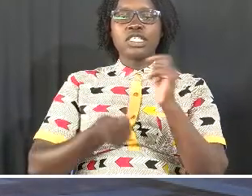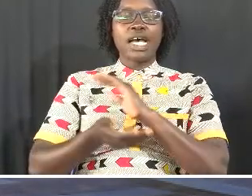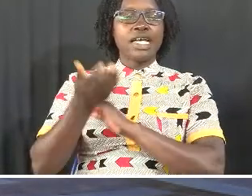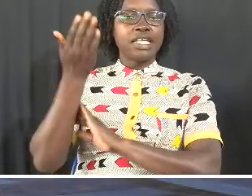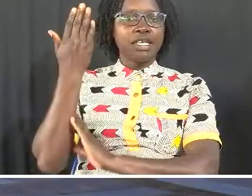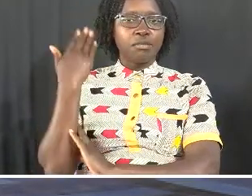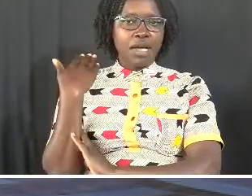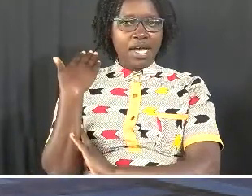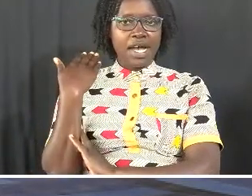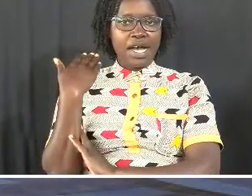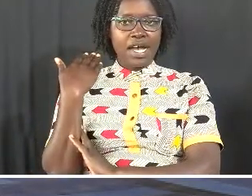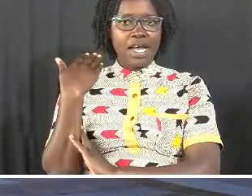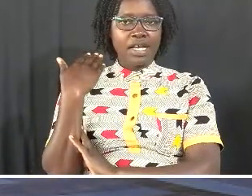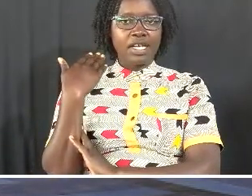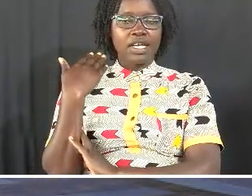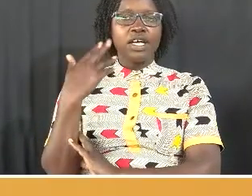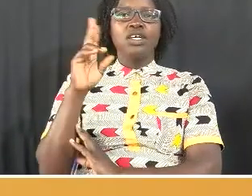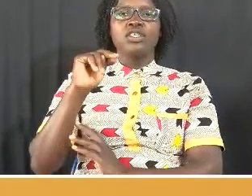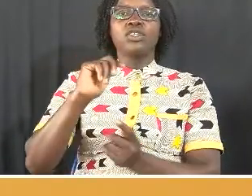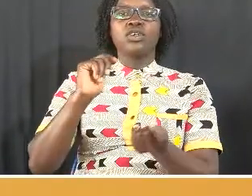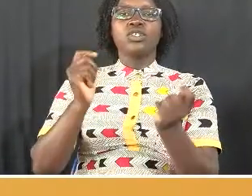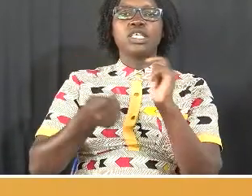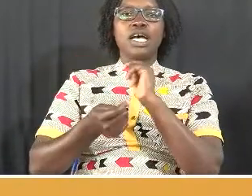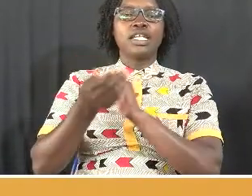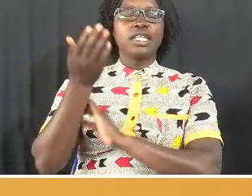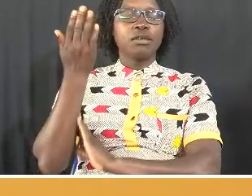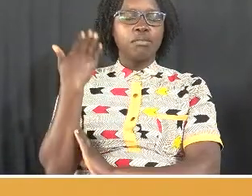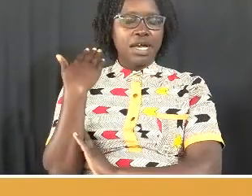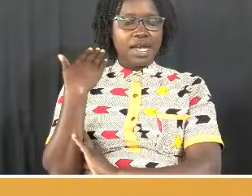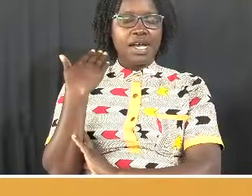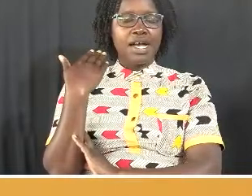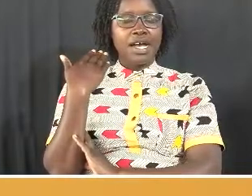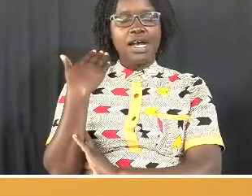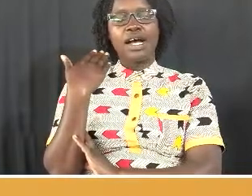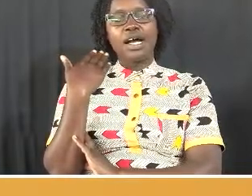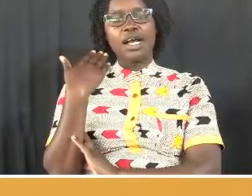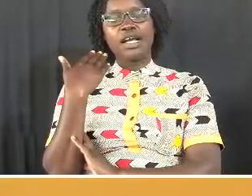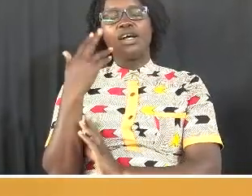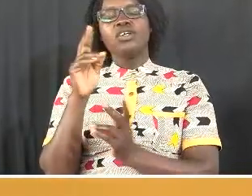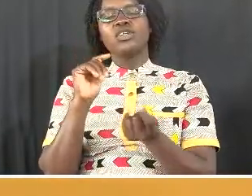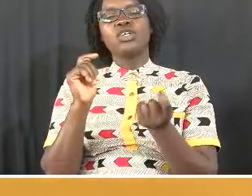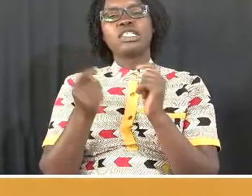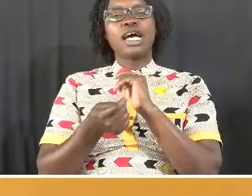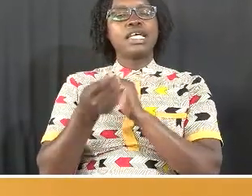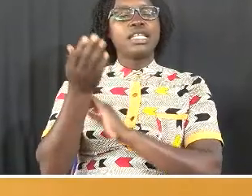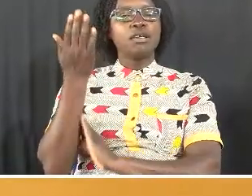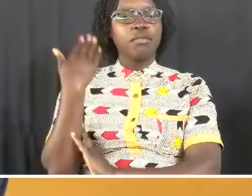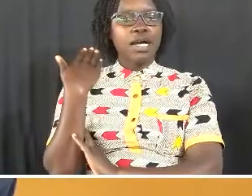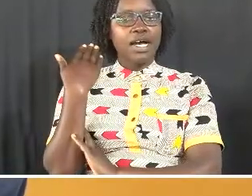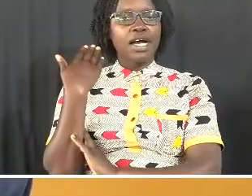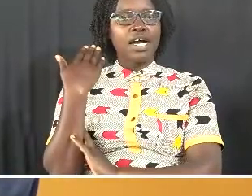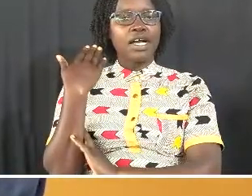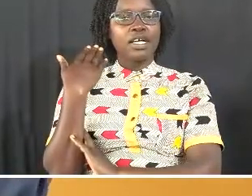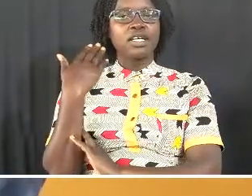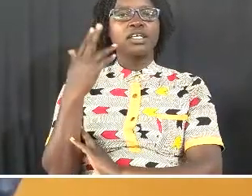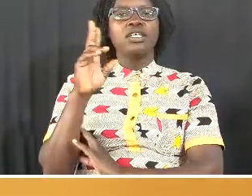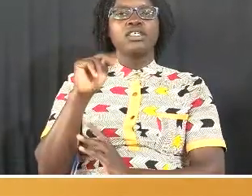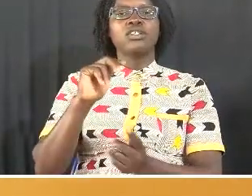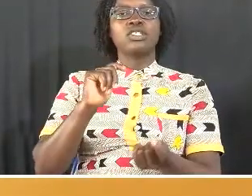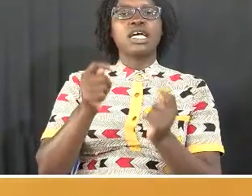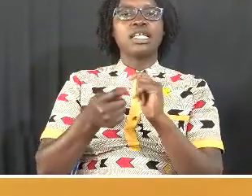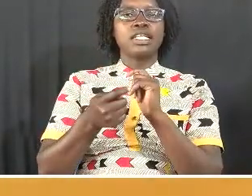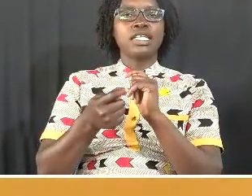No turning back. No turning back. No turning back.